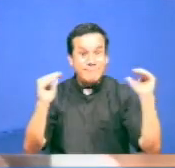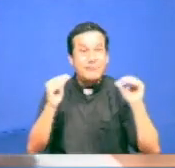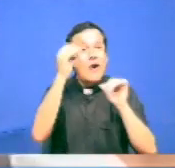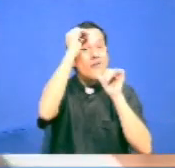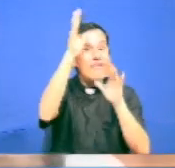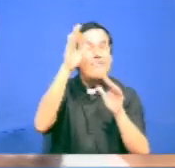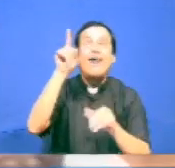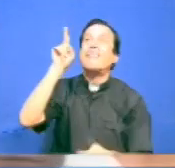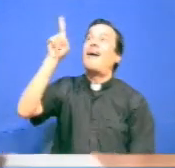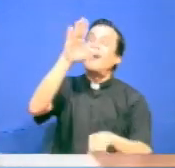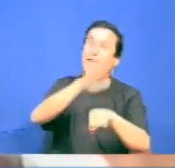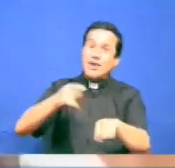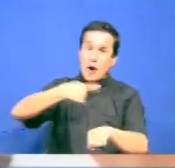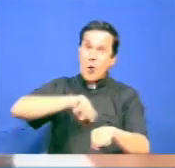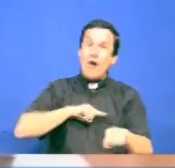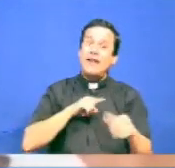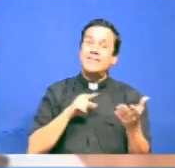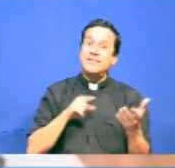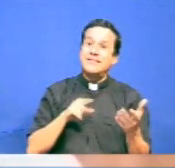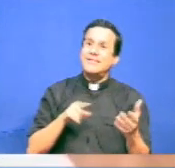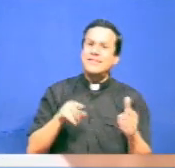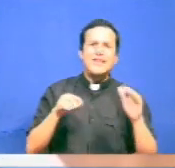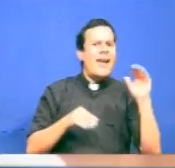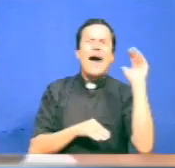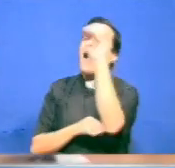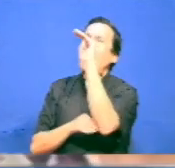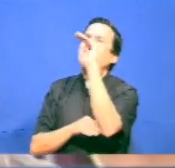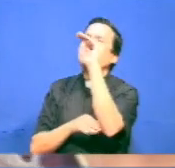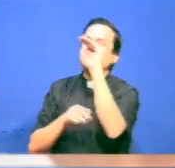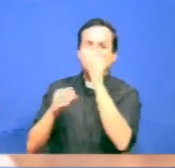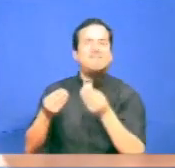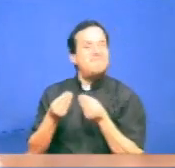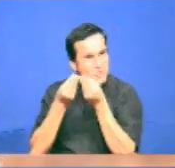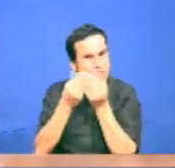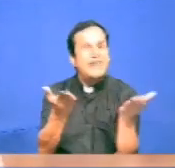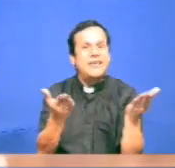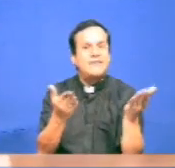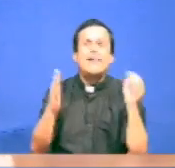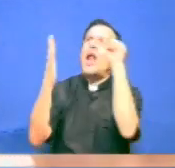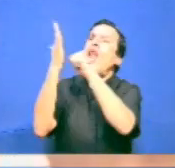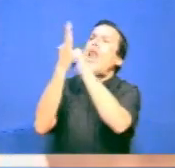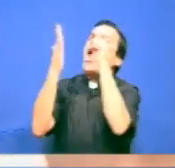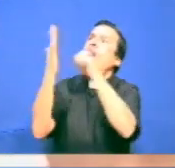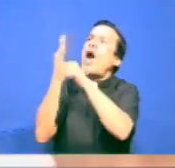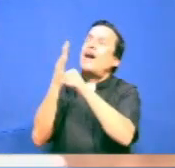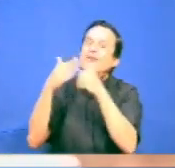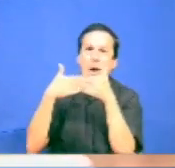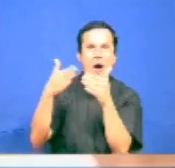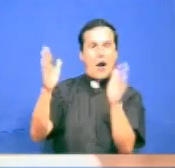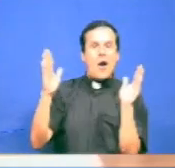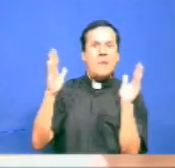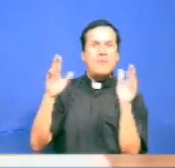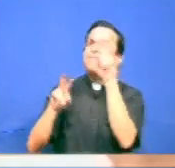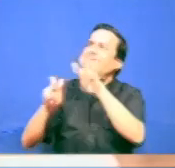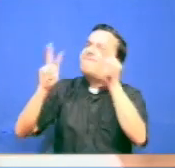ask and you shall receive, knock shall be opened. Search you shall find. Our doctors are